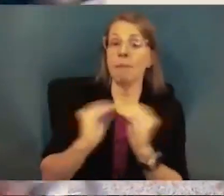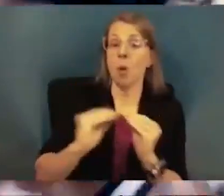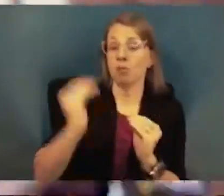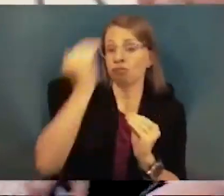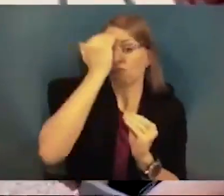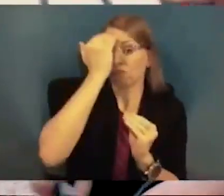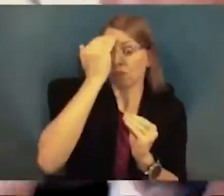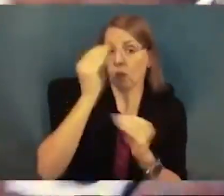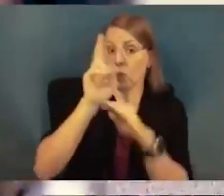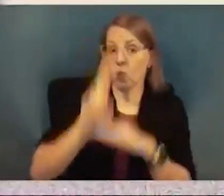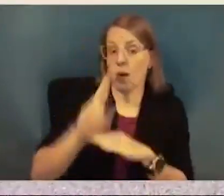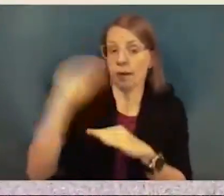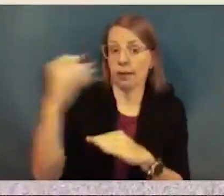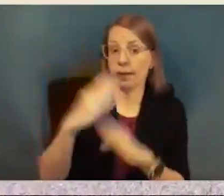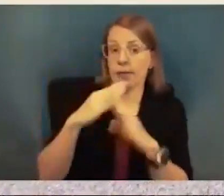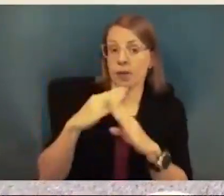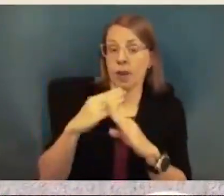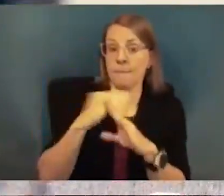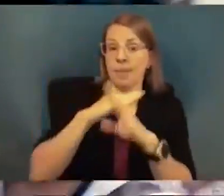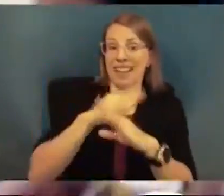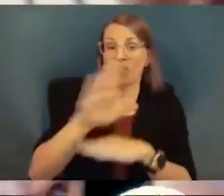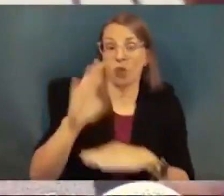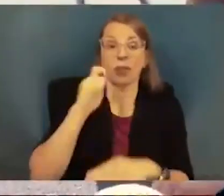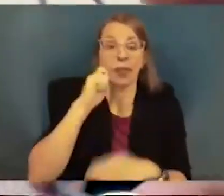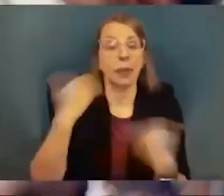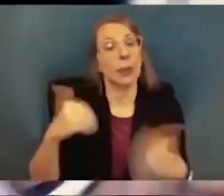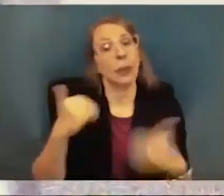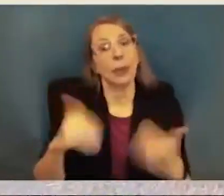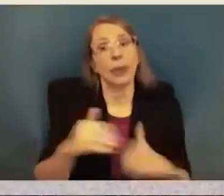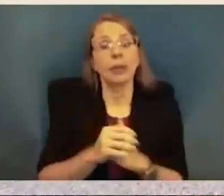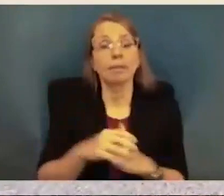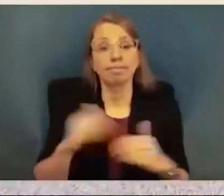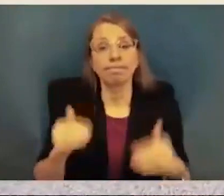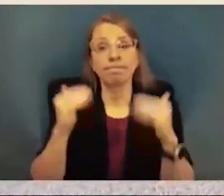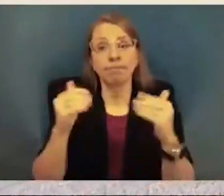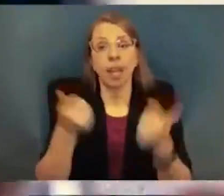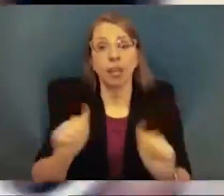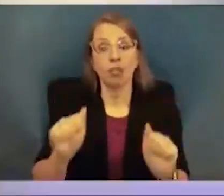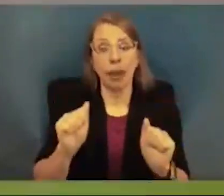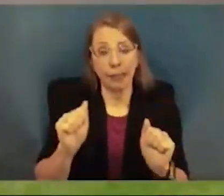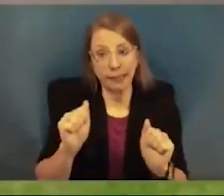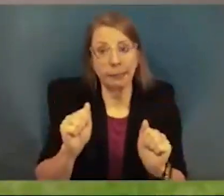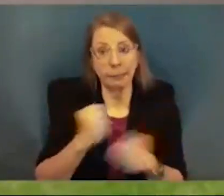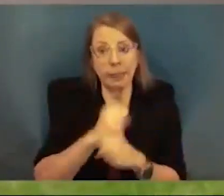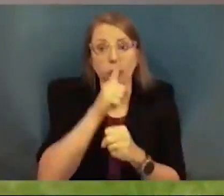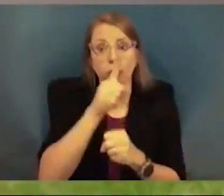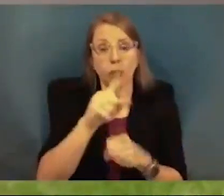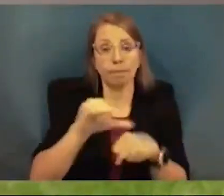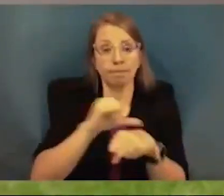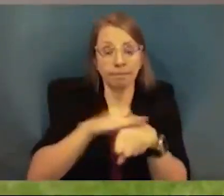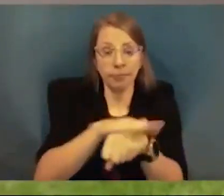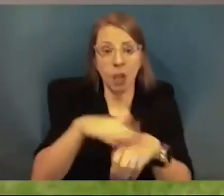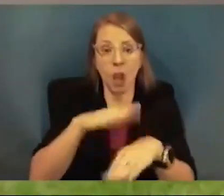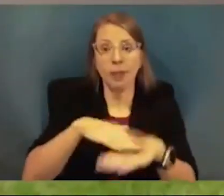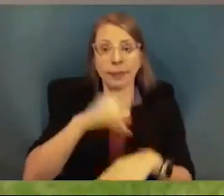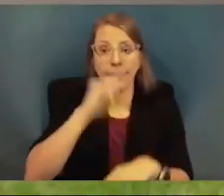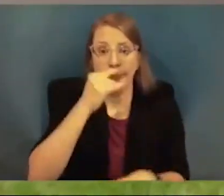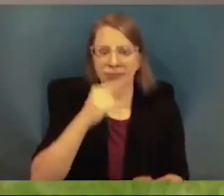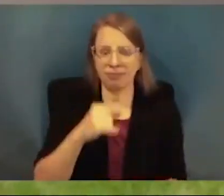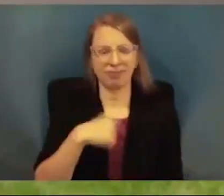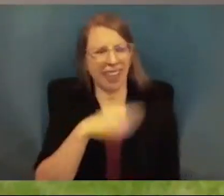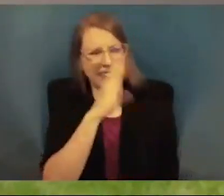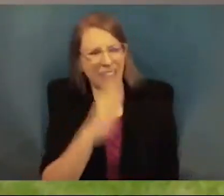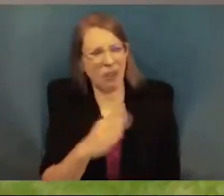much it protects your skin, and so I do try to be avid and make sure we put it on the kiddos. I don't ever remember wearing sunscreen as